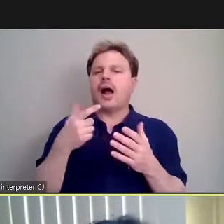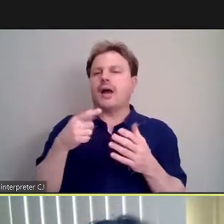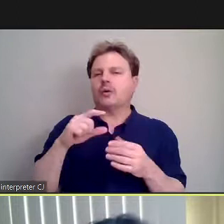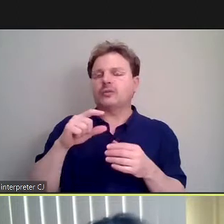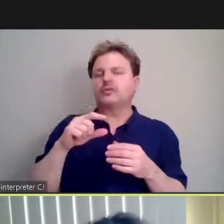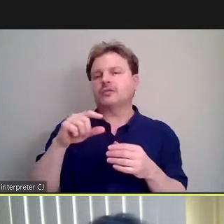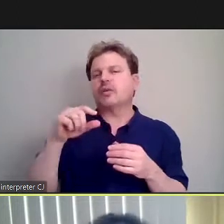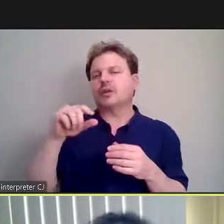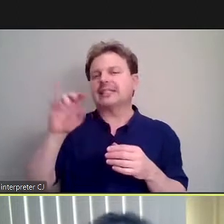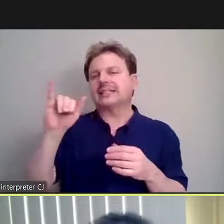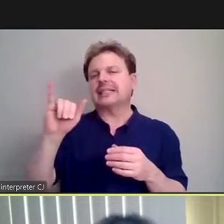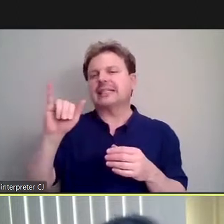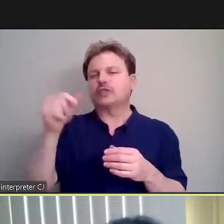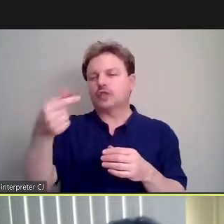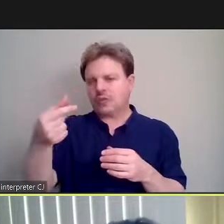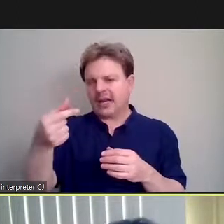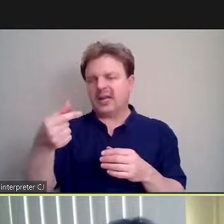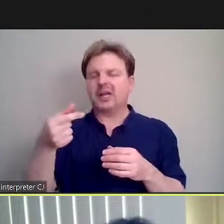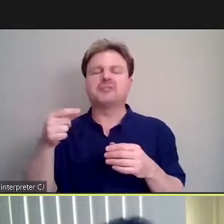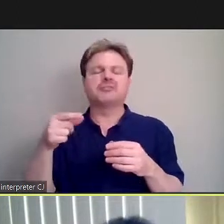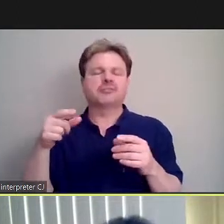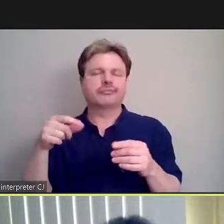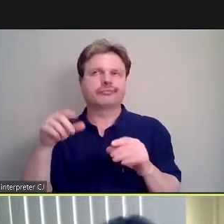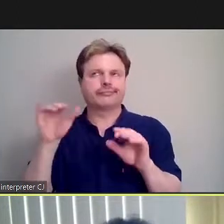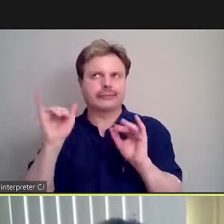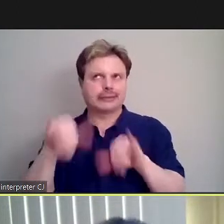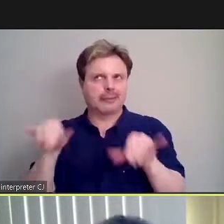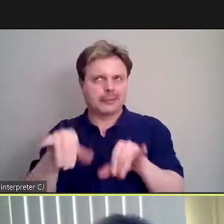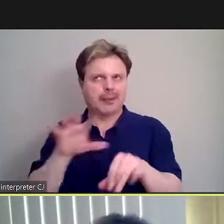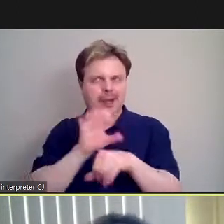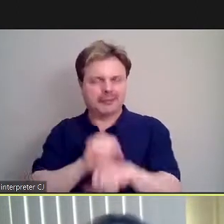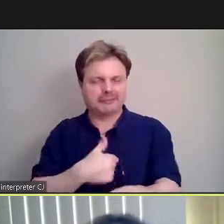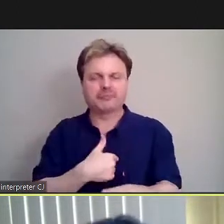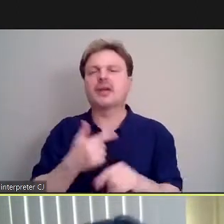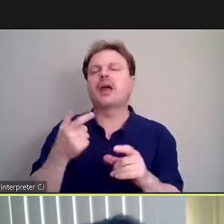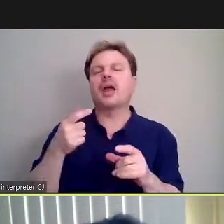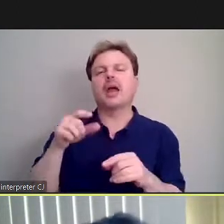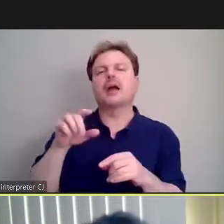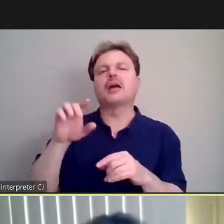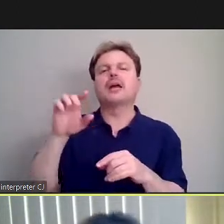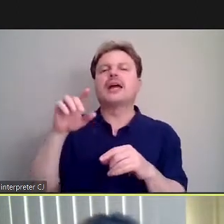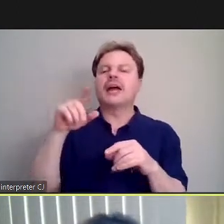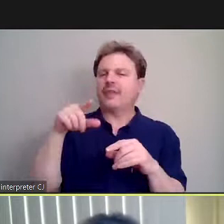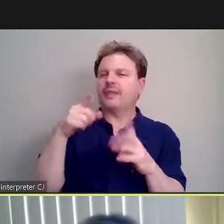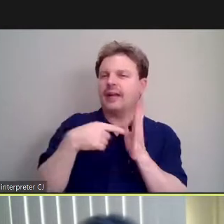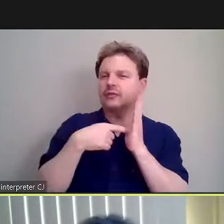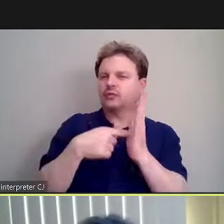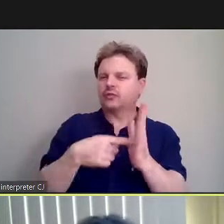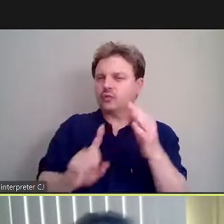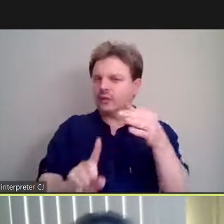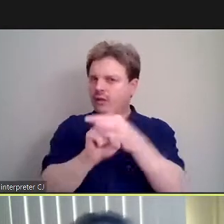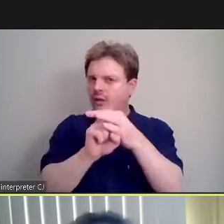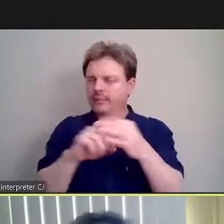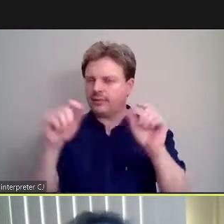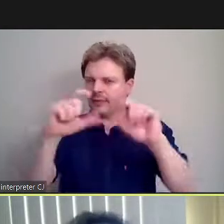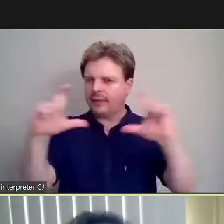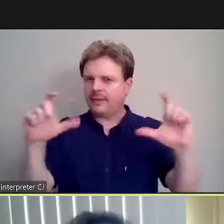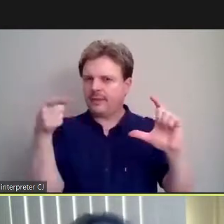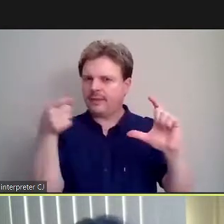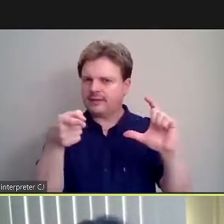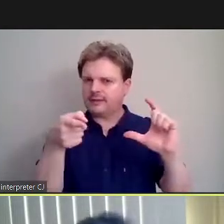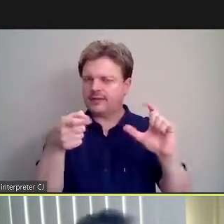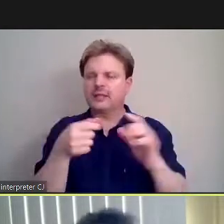always, and the algorithm showed me this, which I thought was really interesting because of